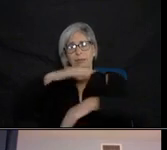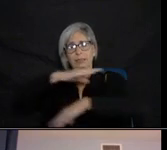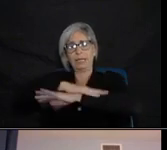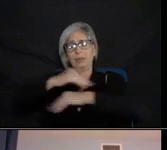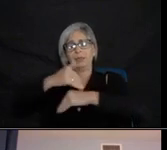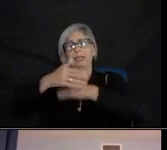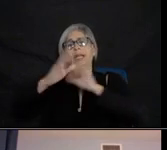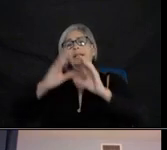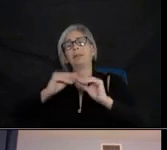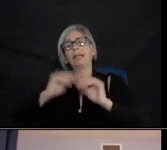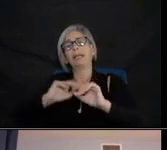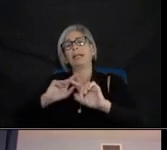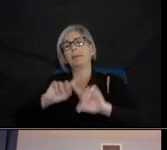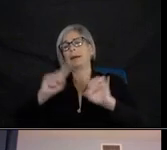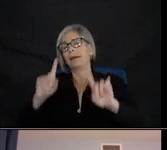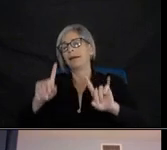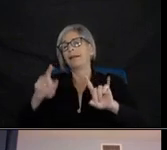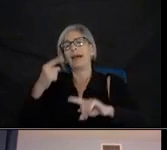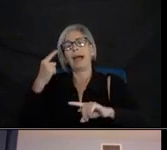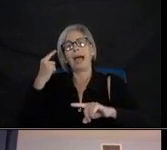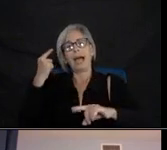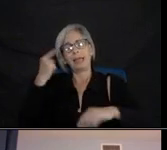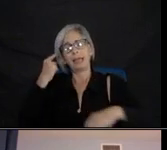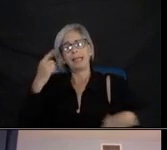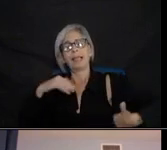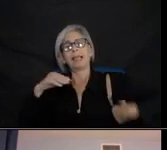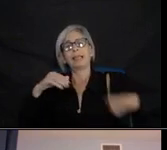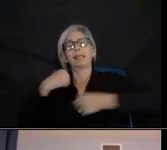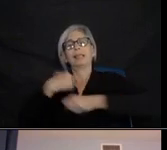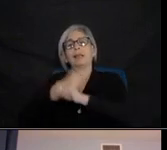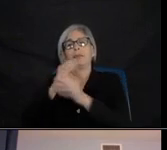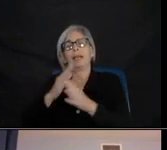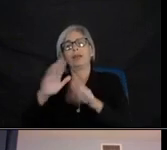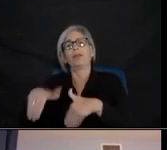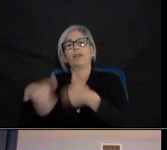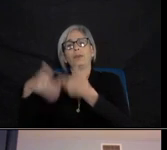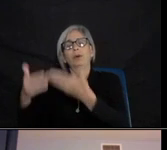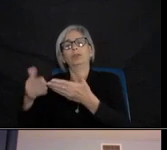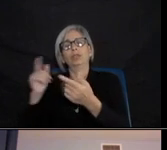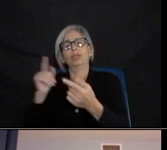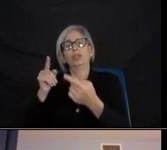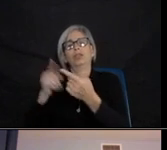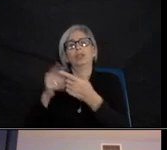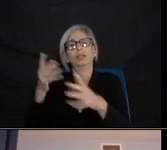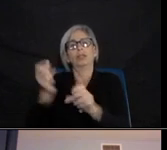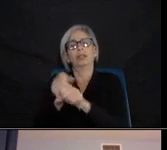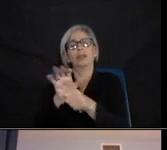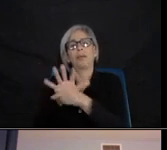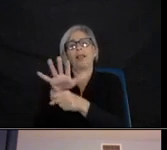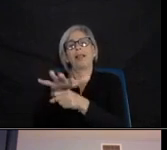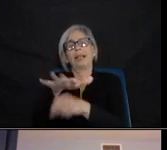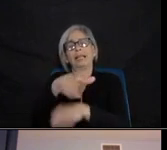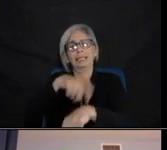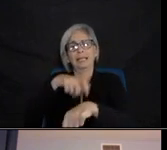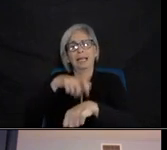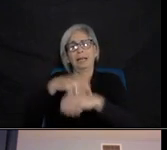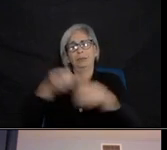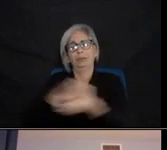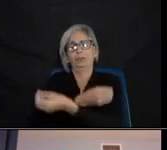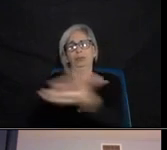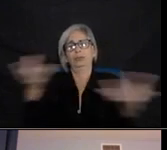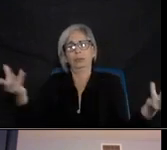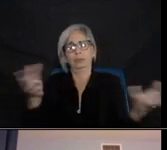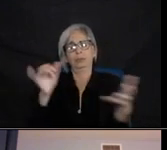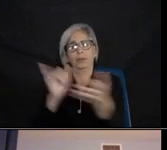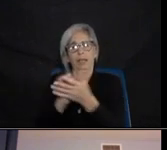meeting, would the maker of the motion consider tabling it until there's sufficient time to distribute the